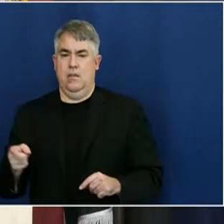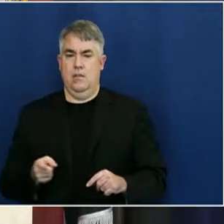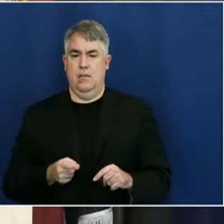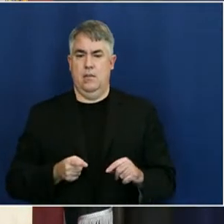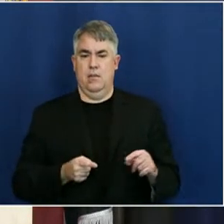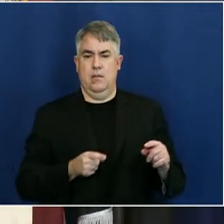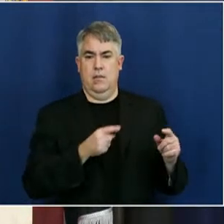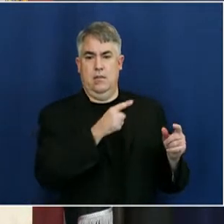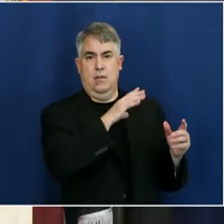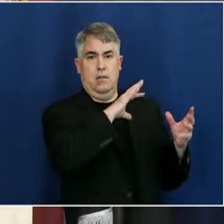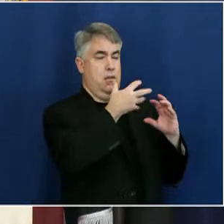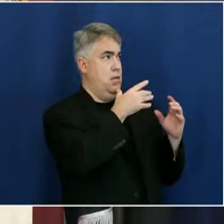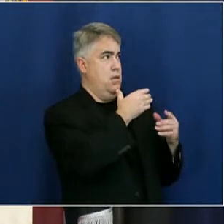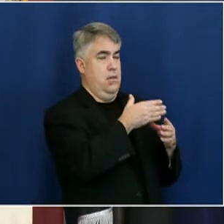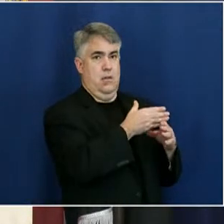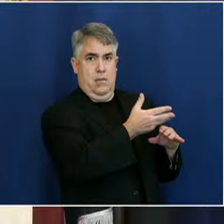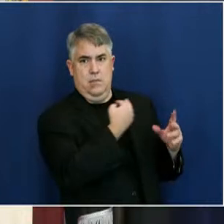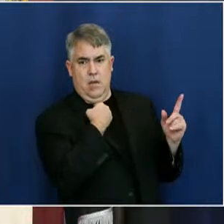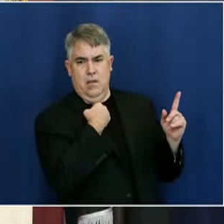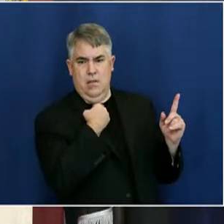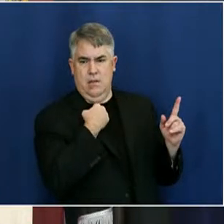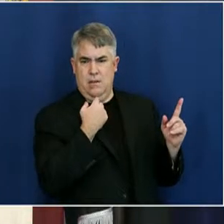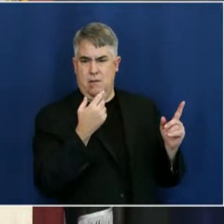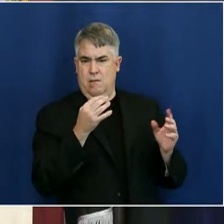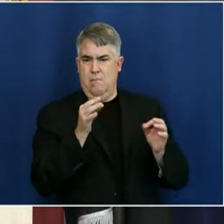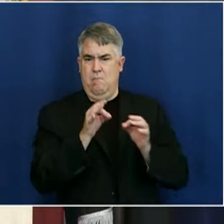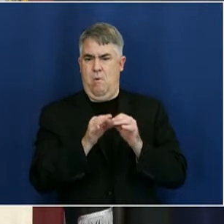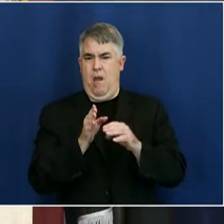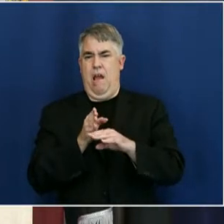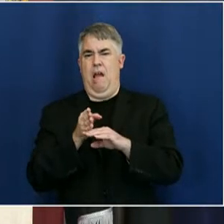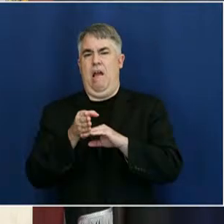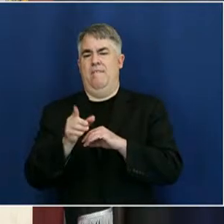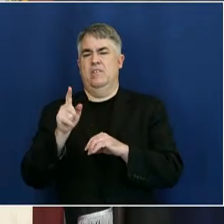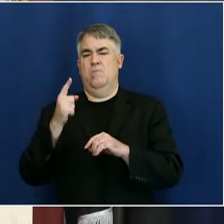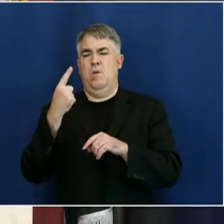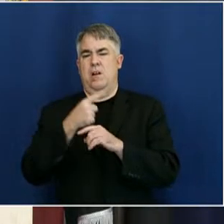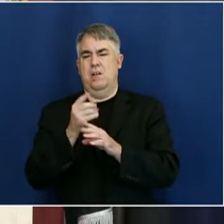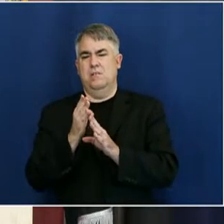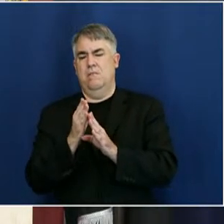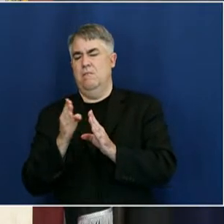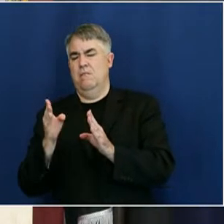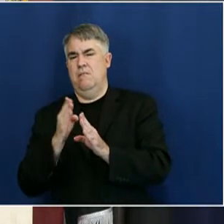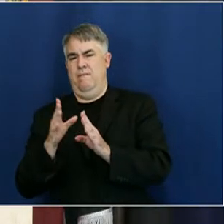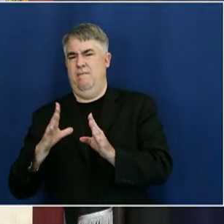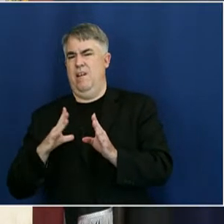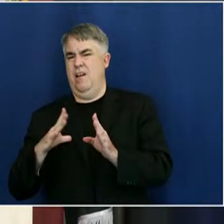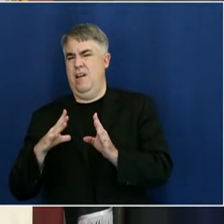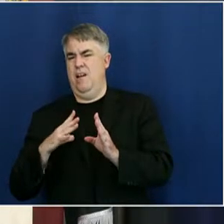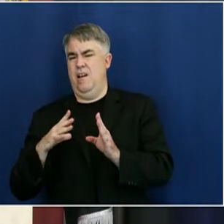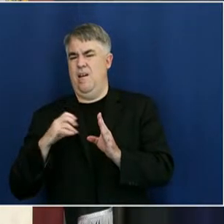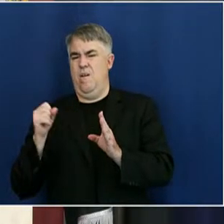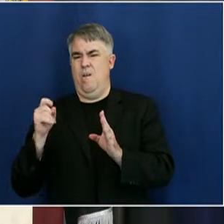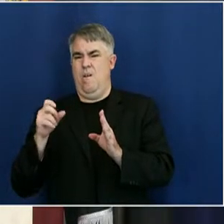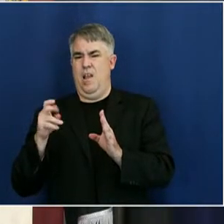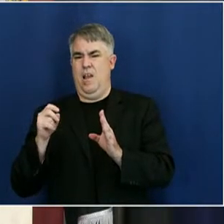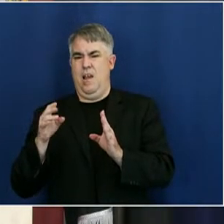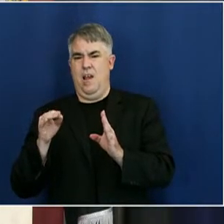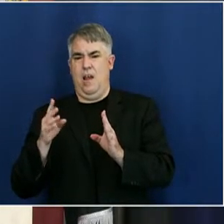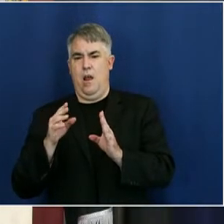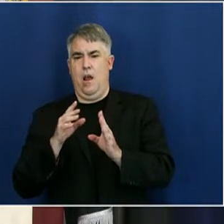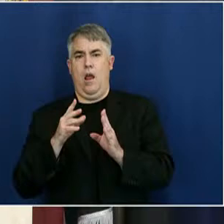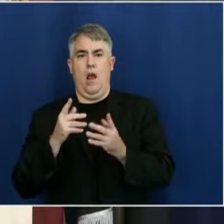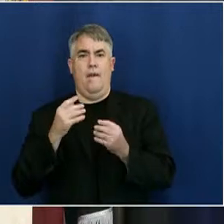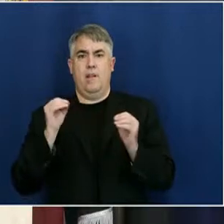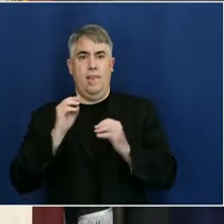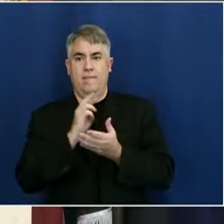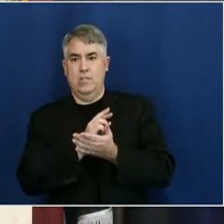weeks beyond that. If nothing shows up for 6 weeks, then it would be a different situation, but I don't expect that to be the case. But let me let